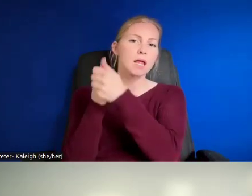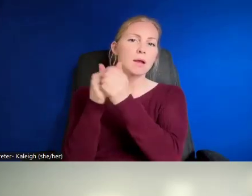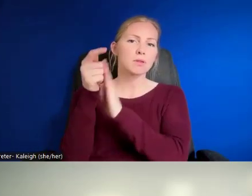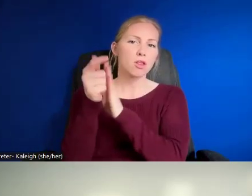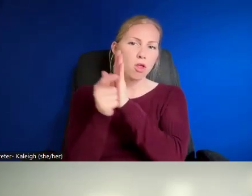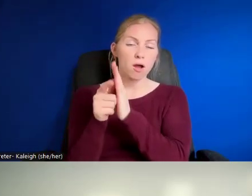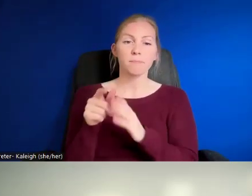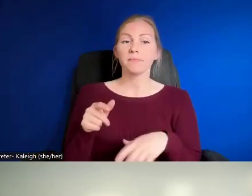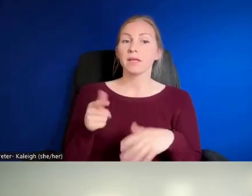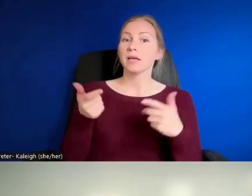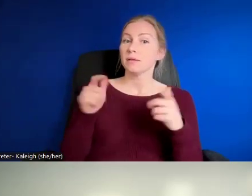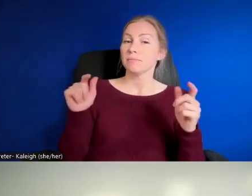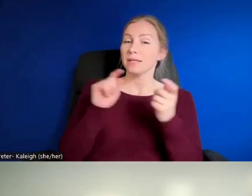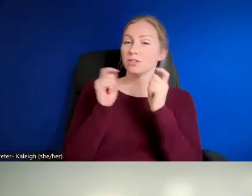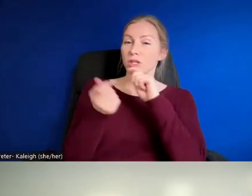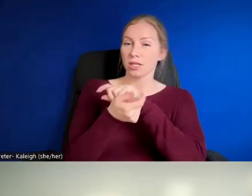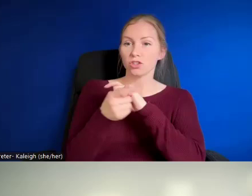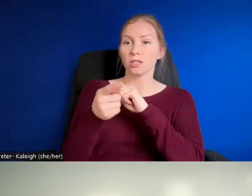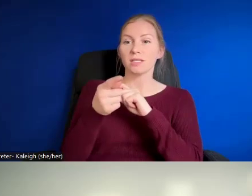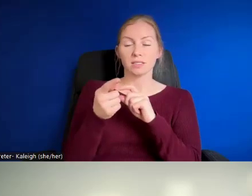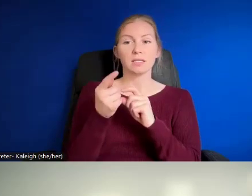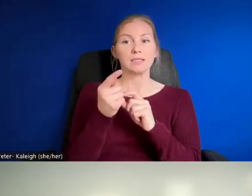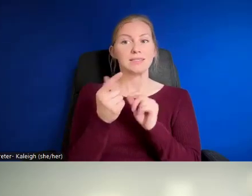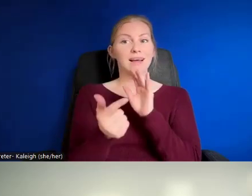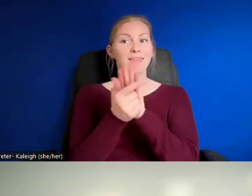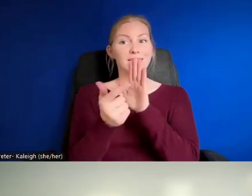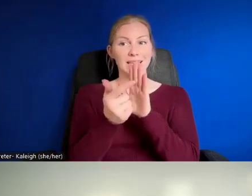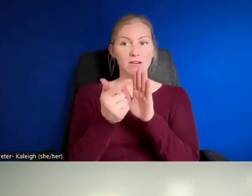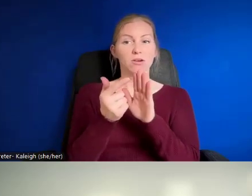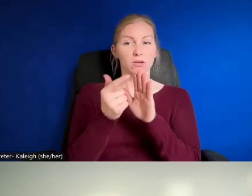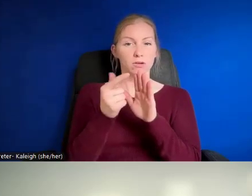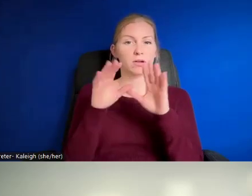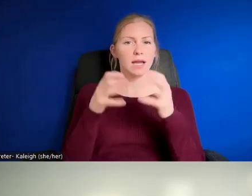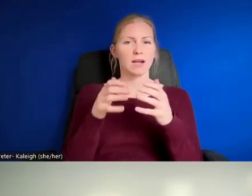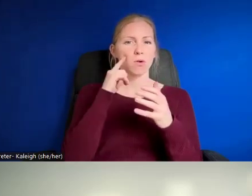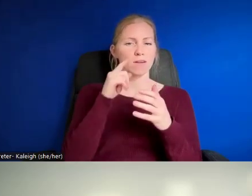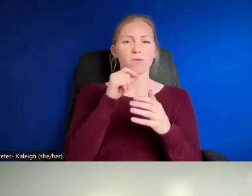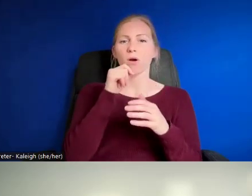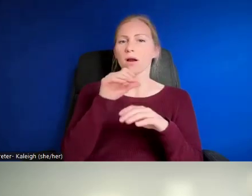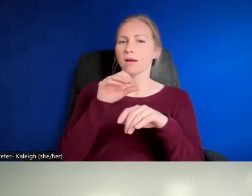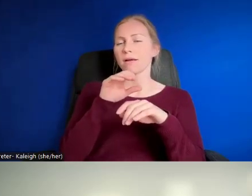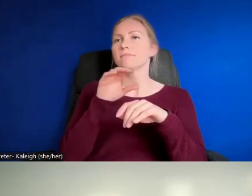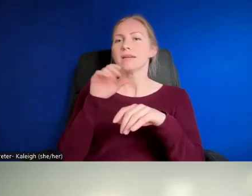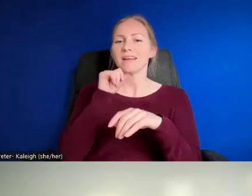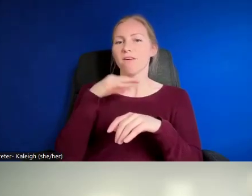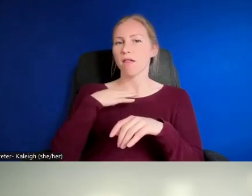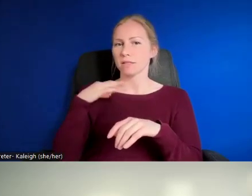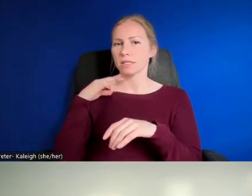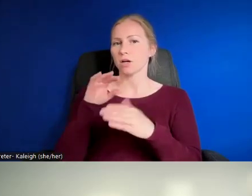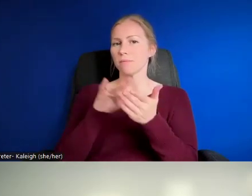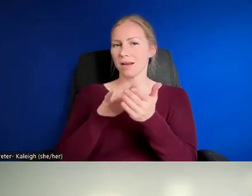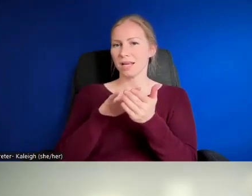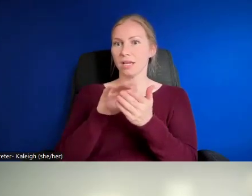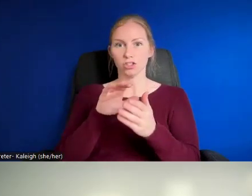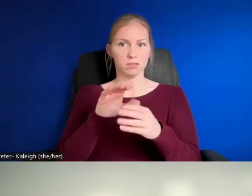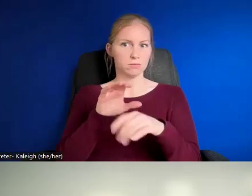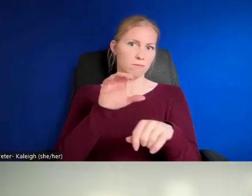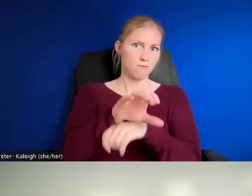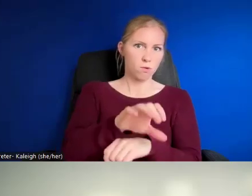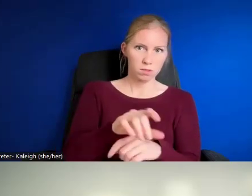eliminating an illegal category of involuntary medication that Bridgewater had been using